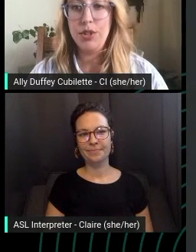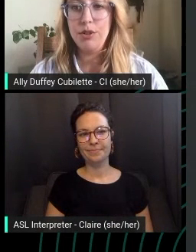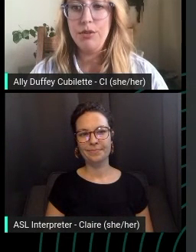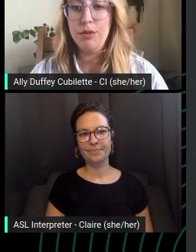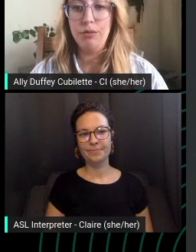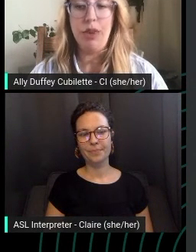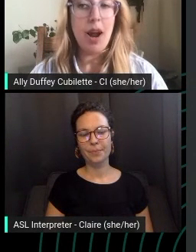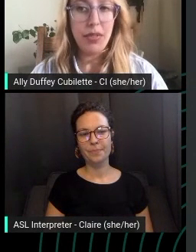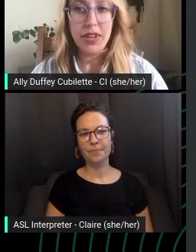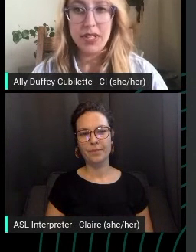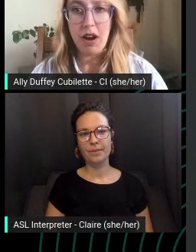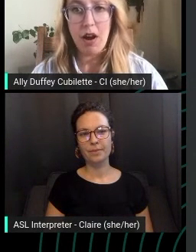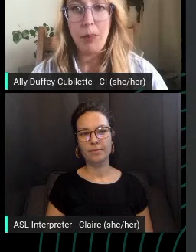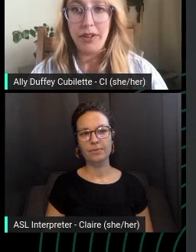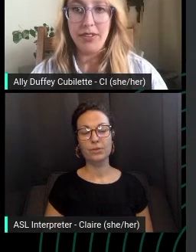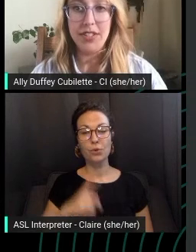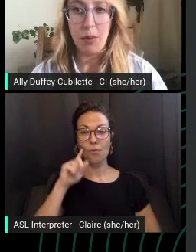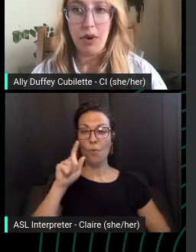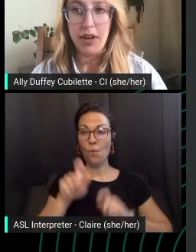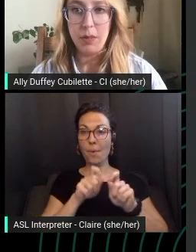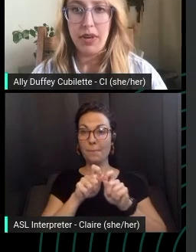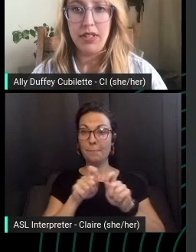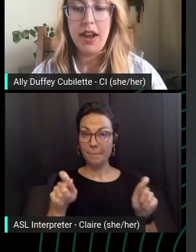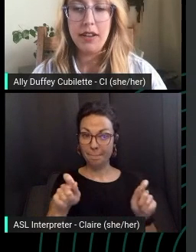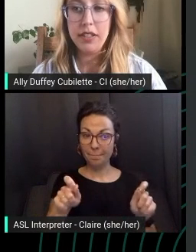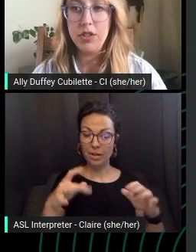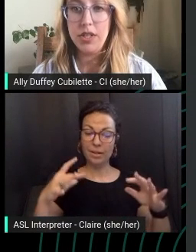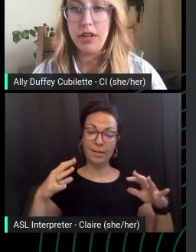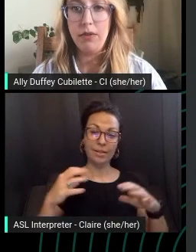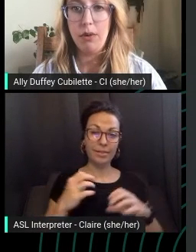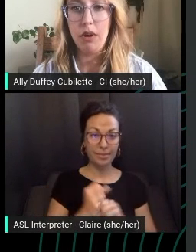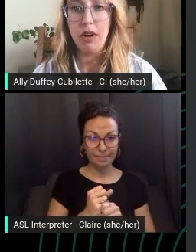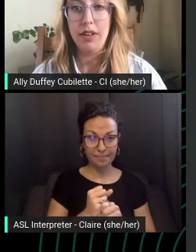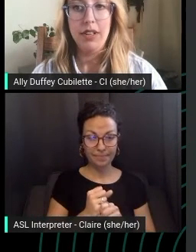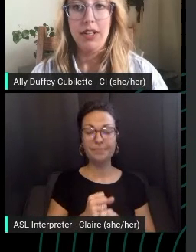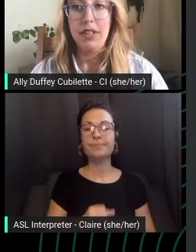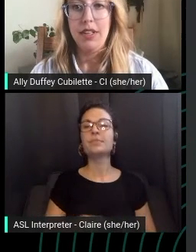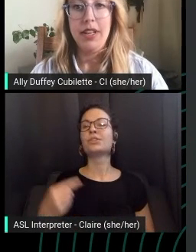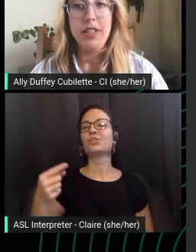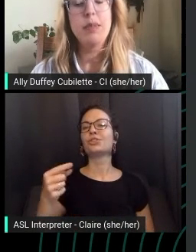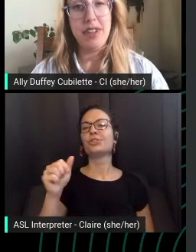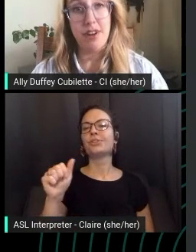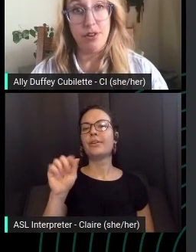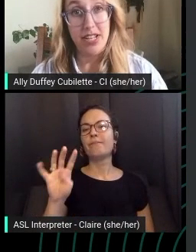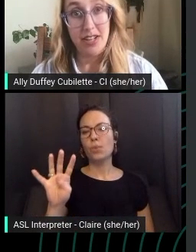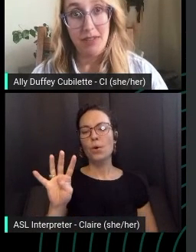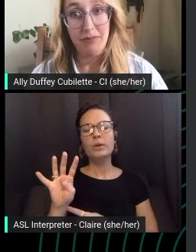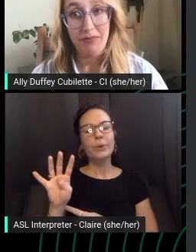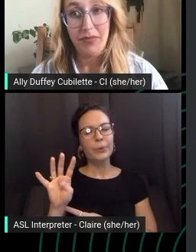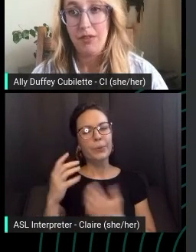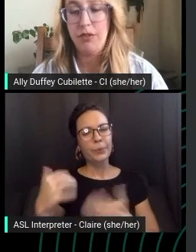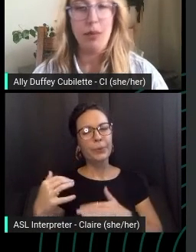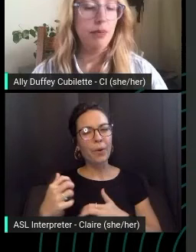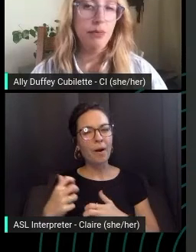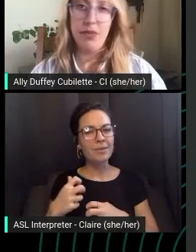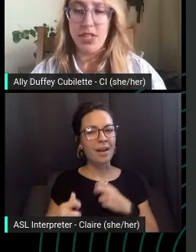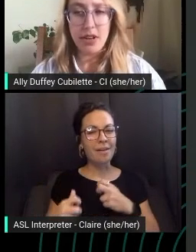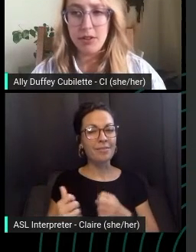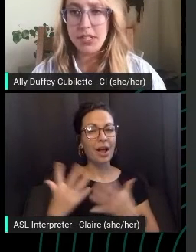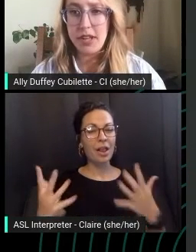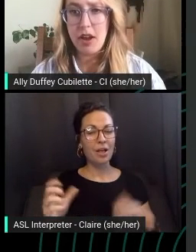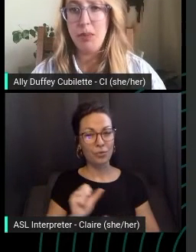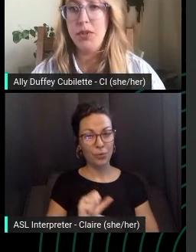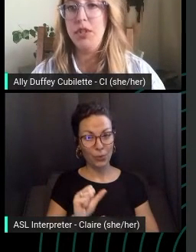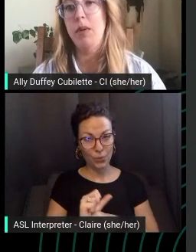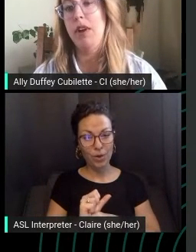So to wrap things up and summarize a bit, tackling GA4 is a big undertaking, from the